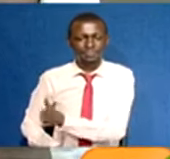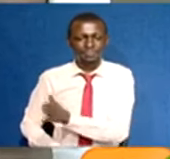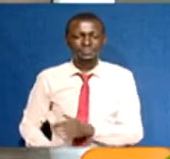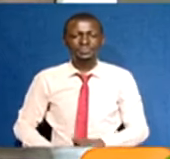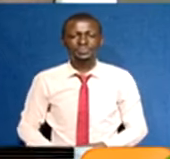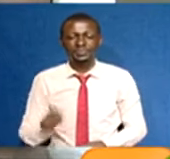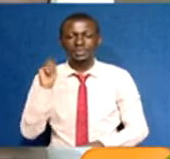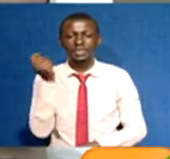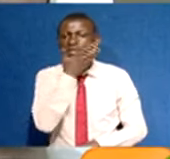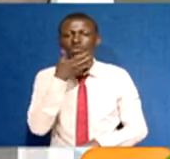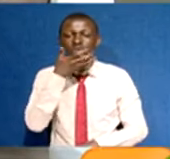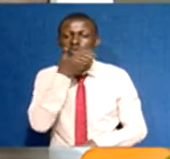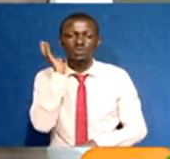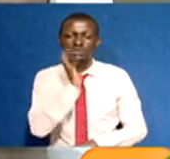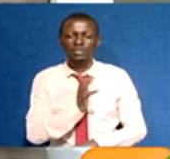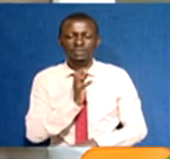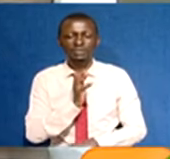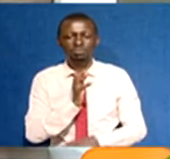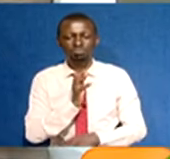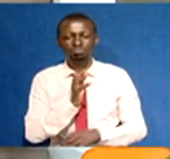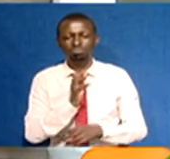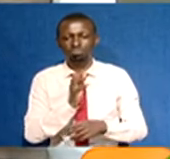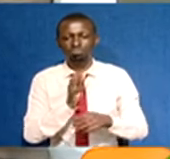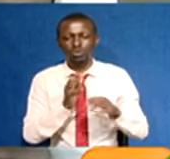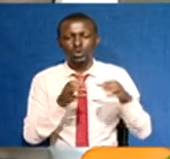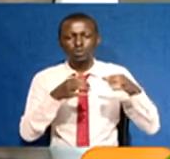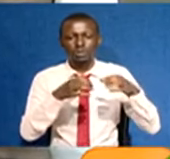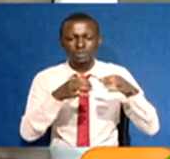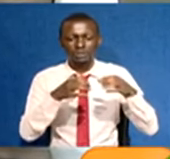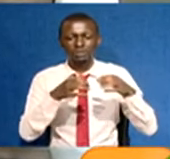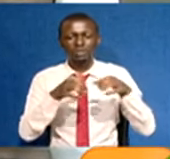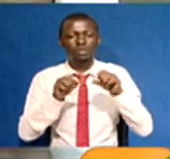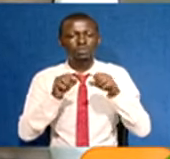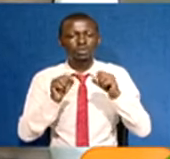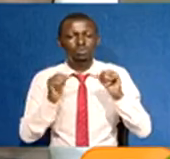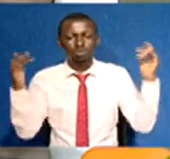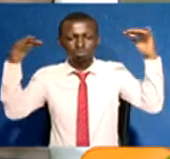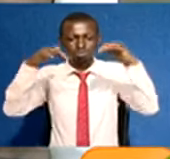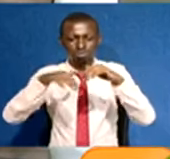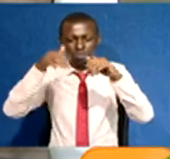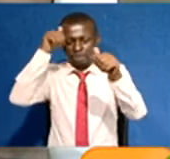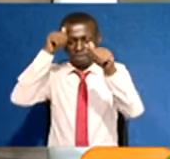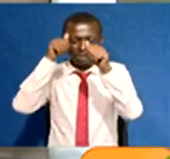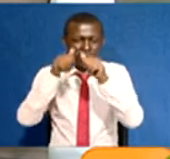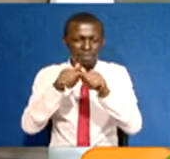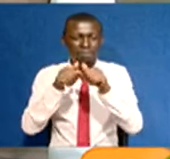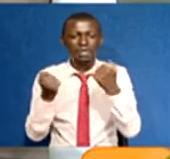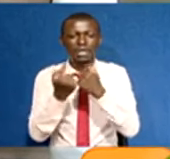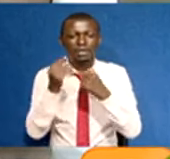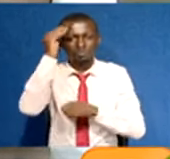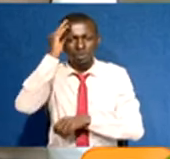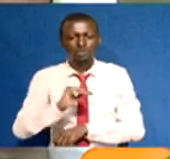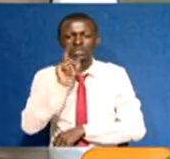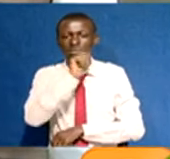And the Kenyatta University community gathered for a solemn ceremony to honor the memories of the 11 students who